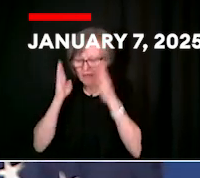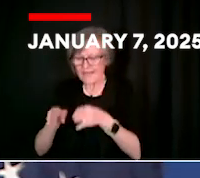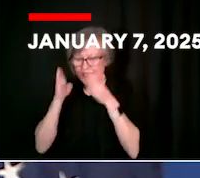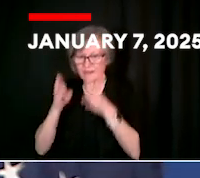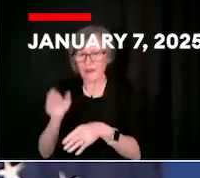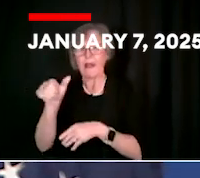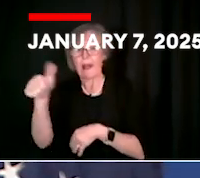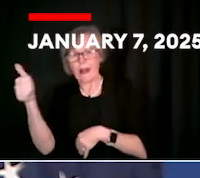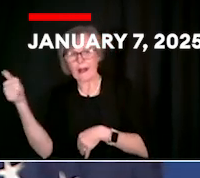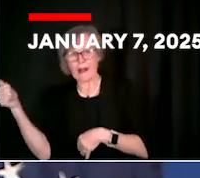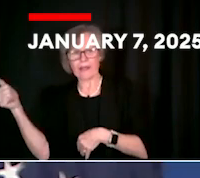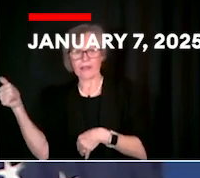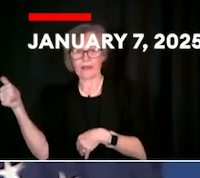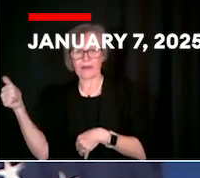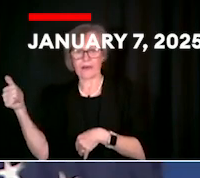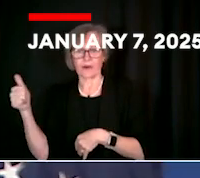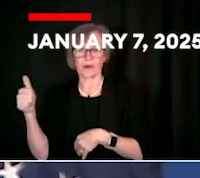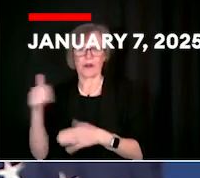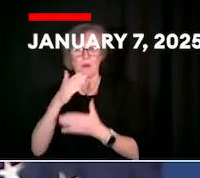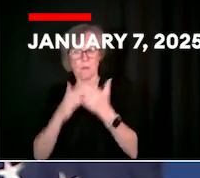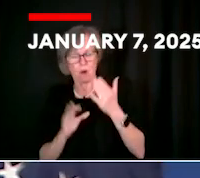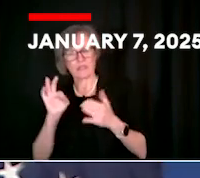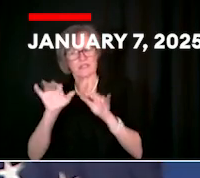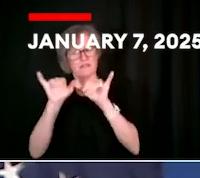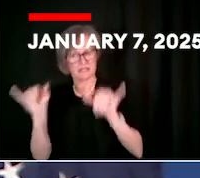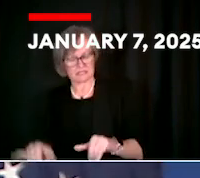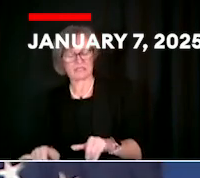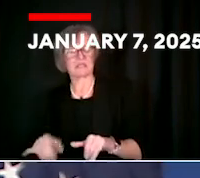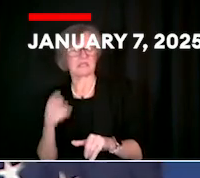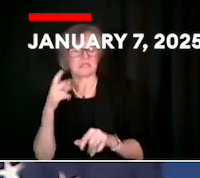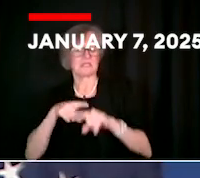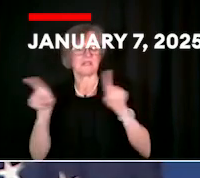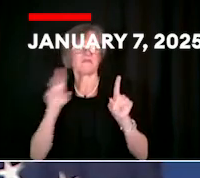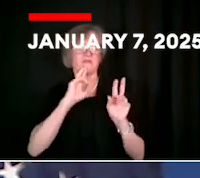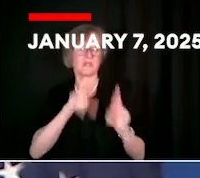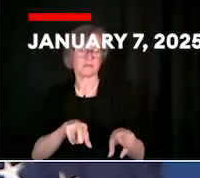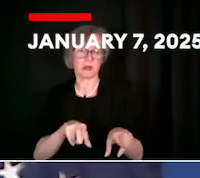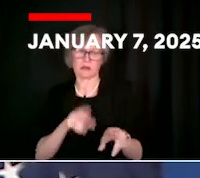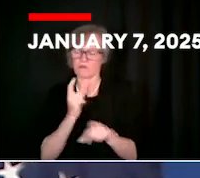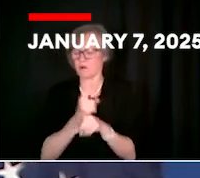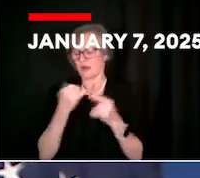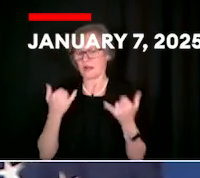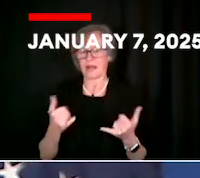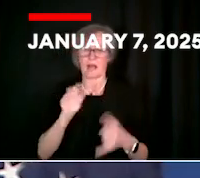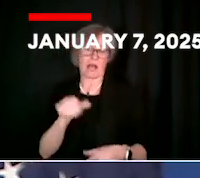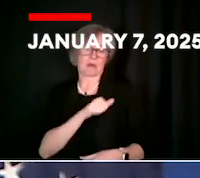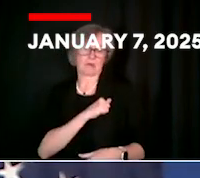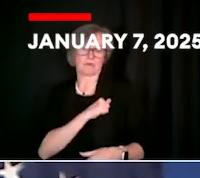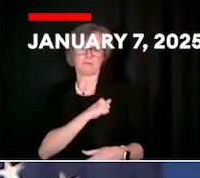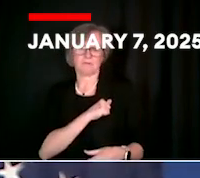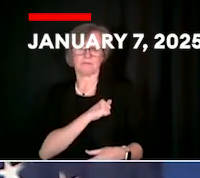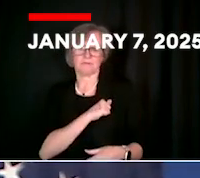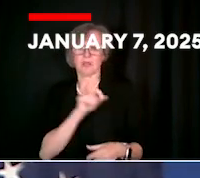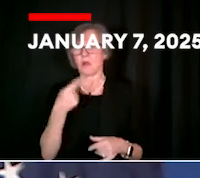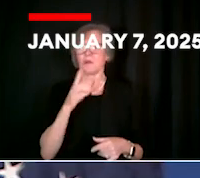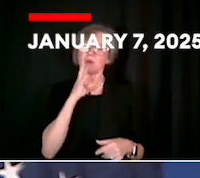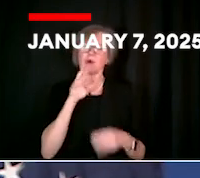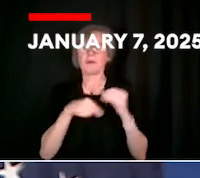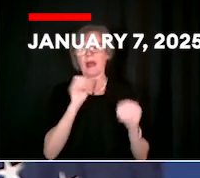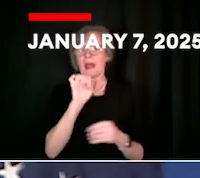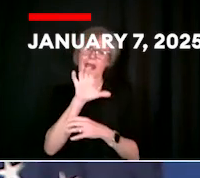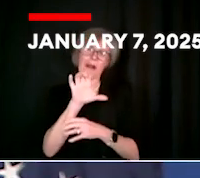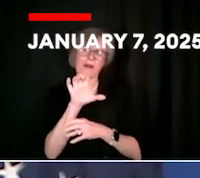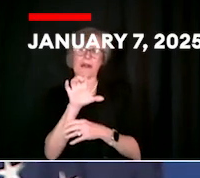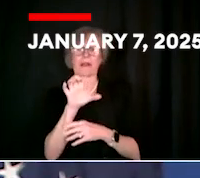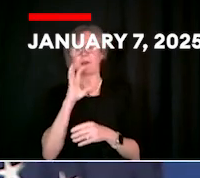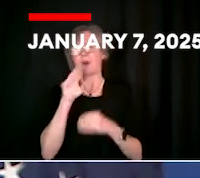other parts of this system, you'll see a different response. But right now, the attitude is, well, they're only talking about Eric. They're talking about